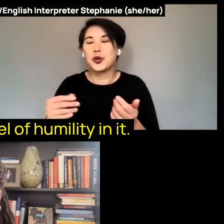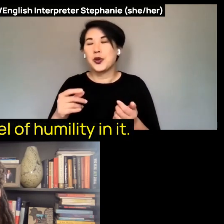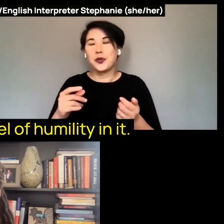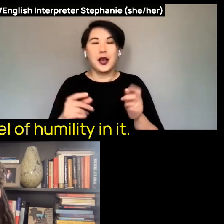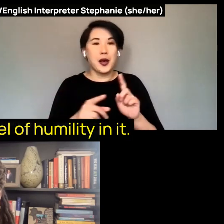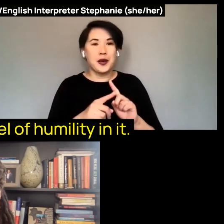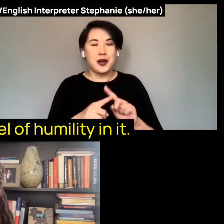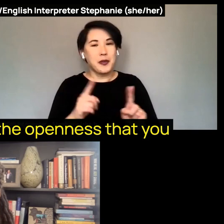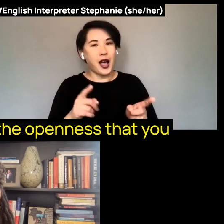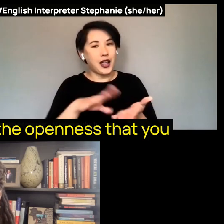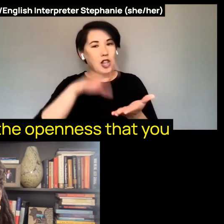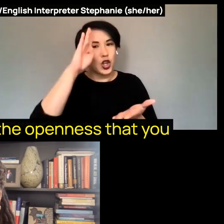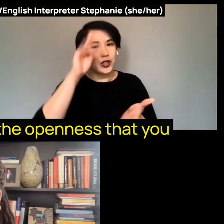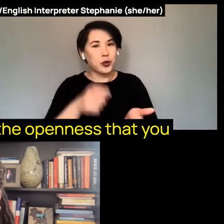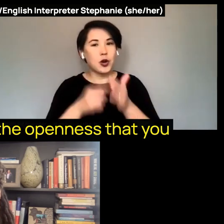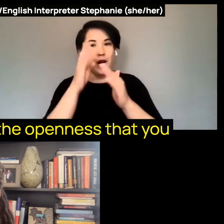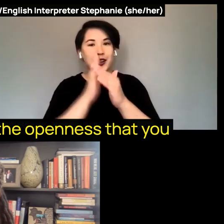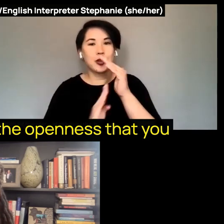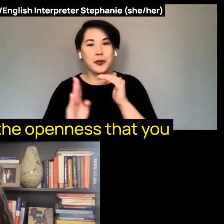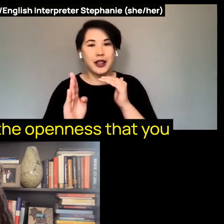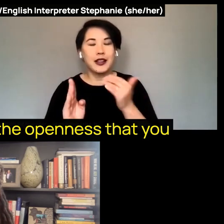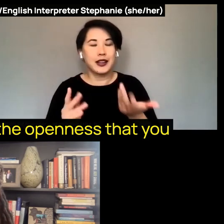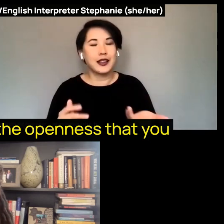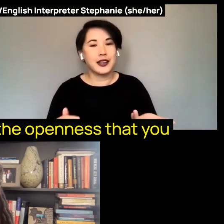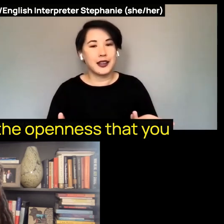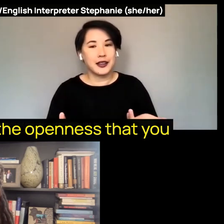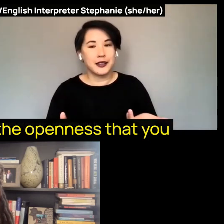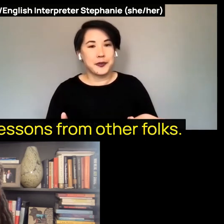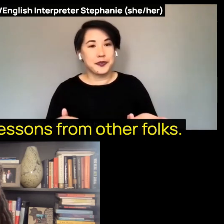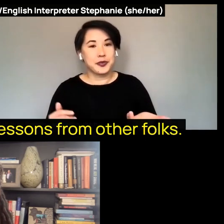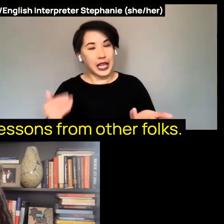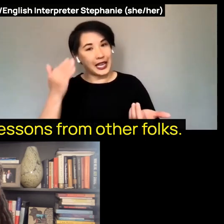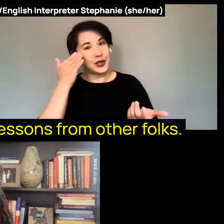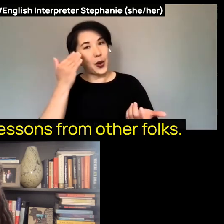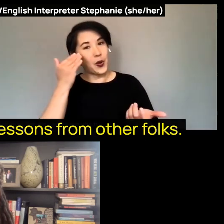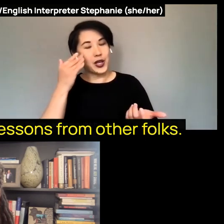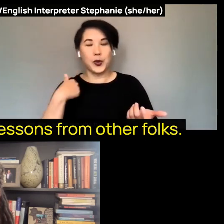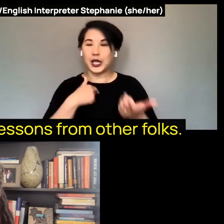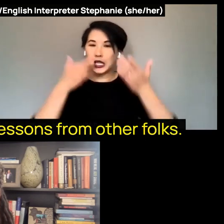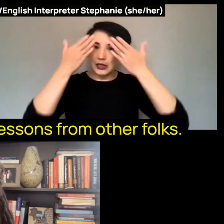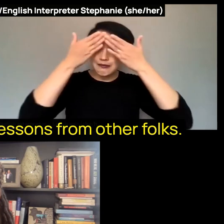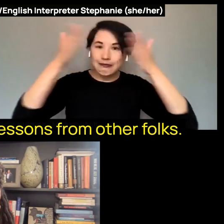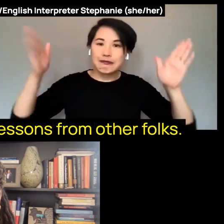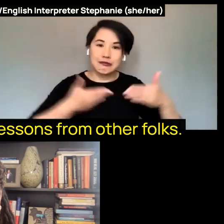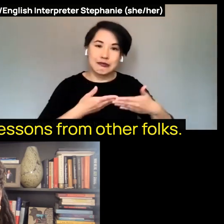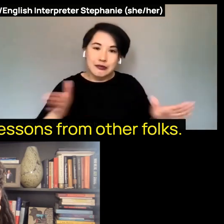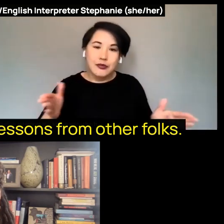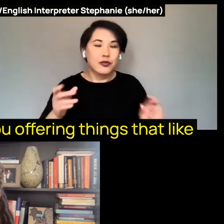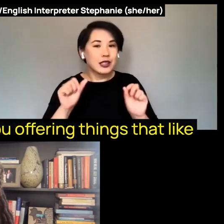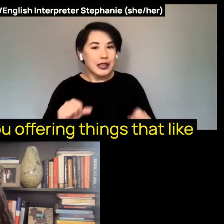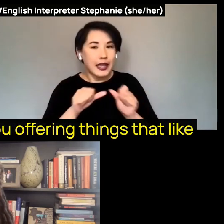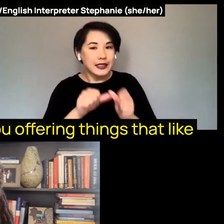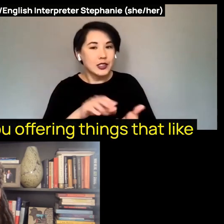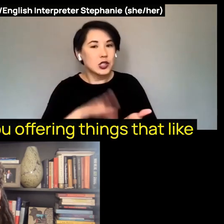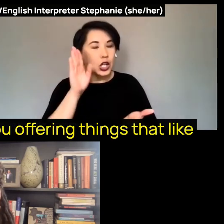of humility and to knowing that the openness that you can learn and get new lessons from other folks.